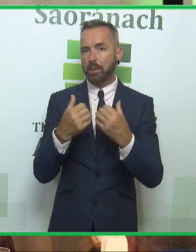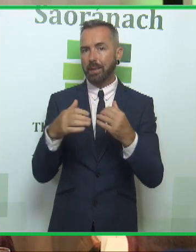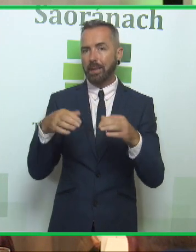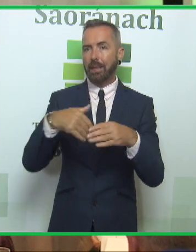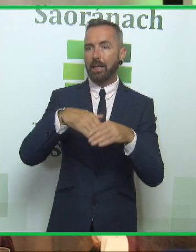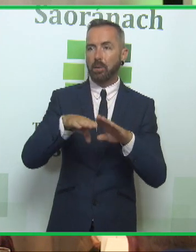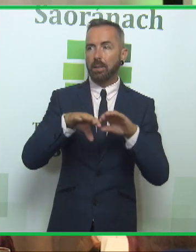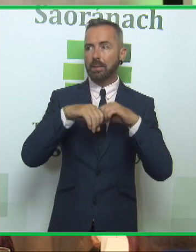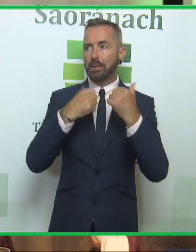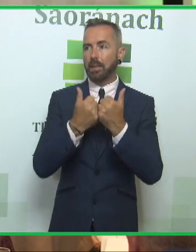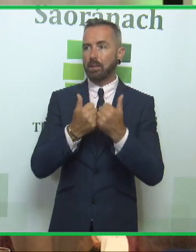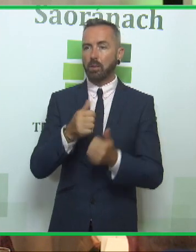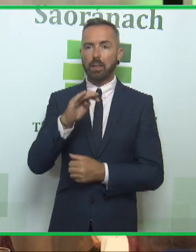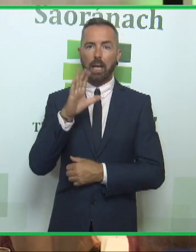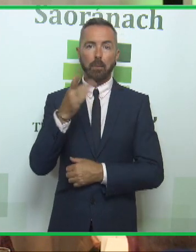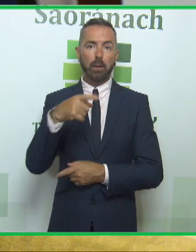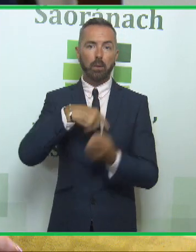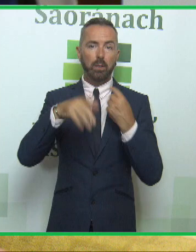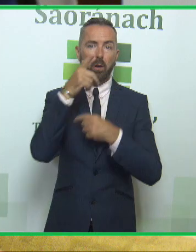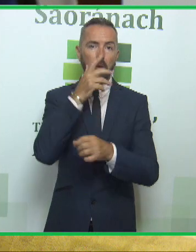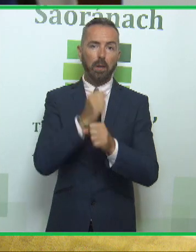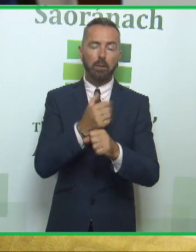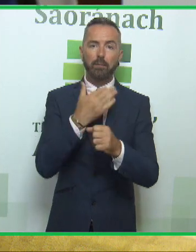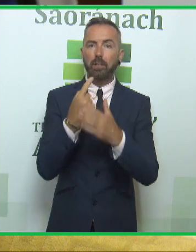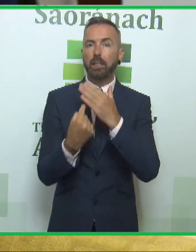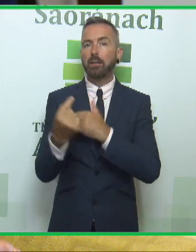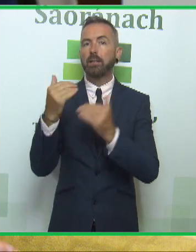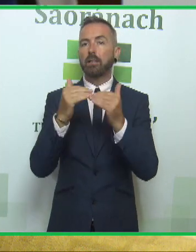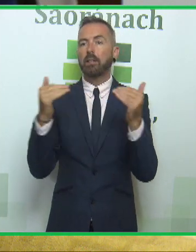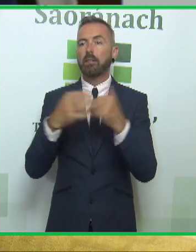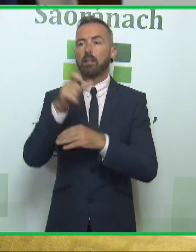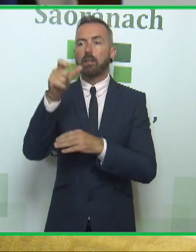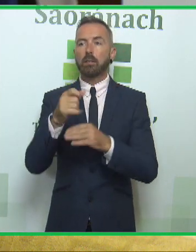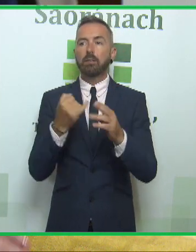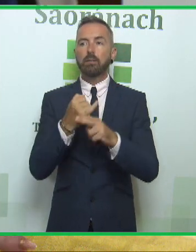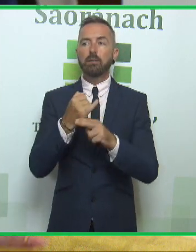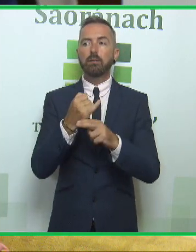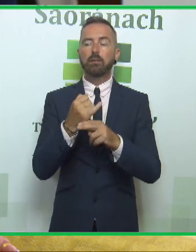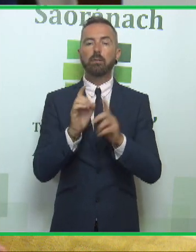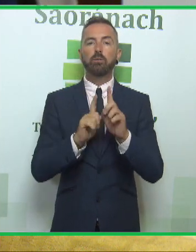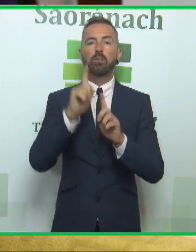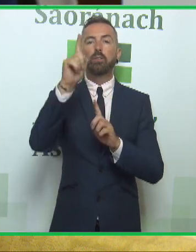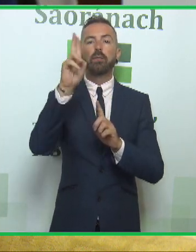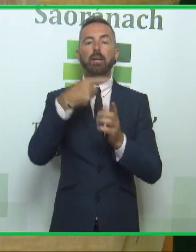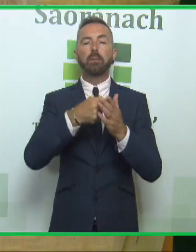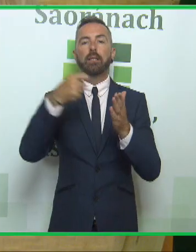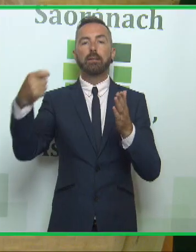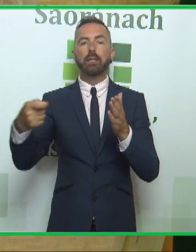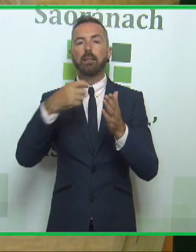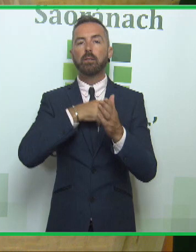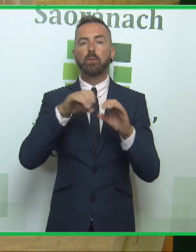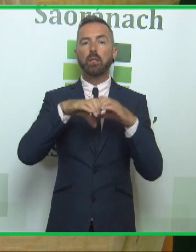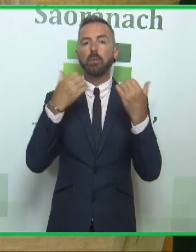So the capital that we talk about at the individual level for a person in recovery can be extended to community and